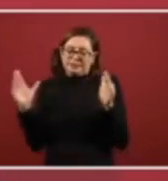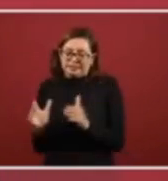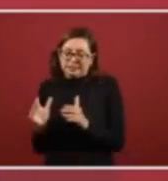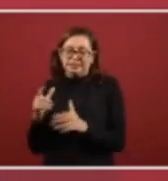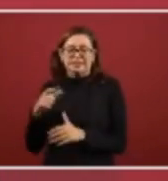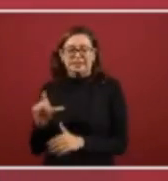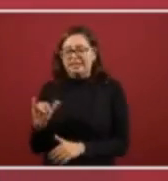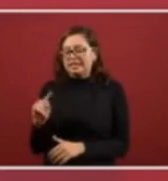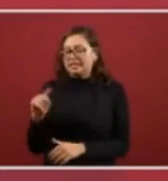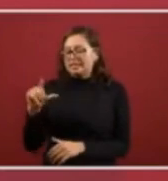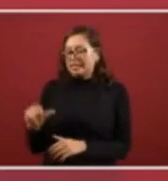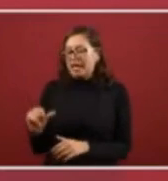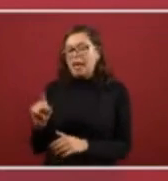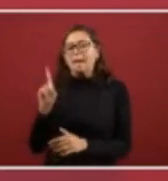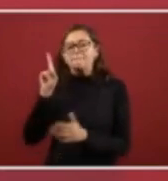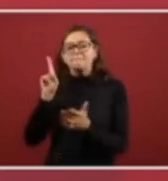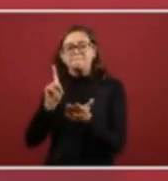has,